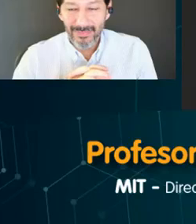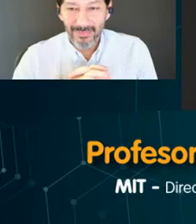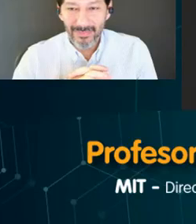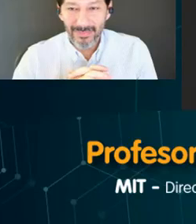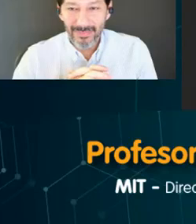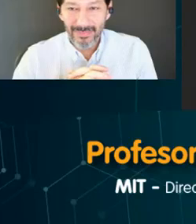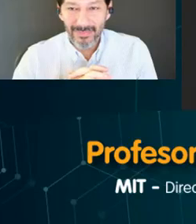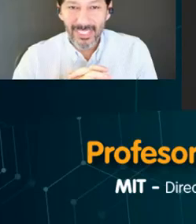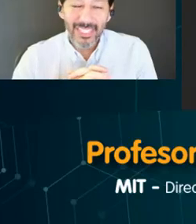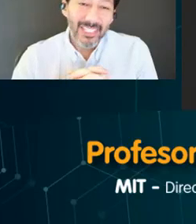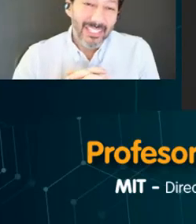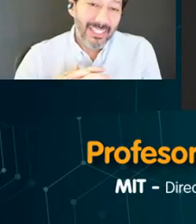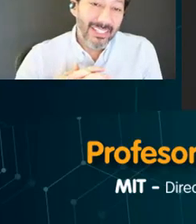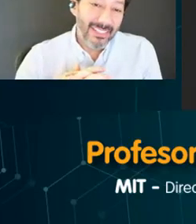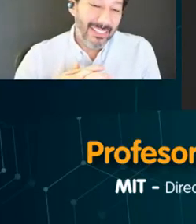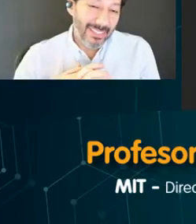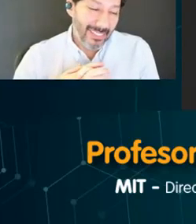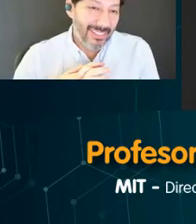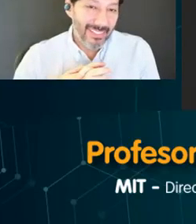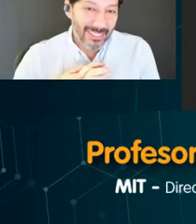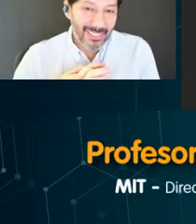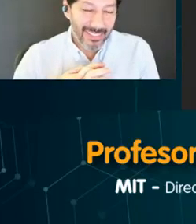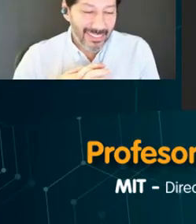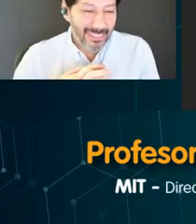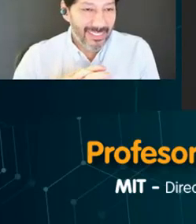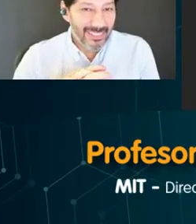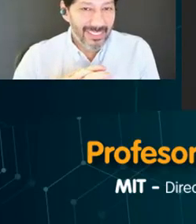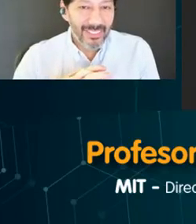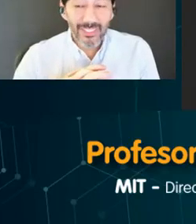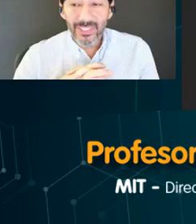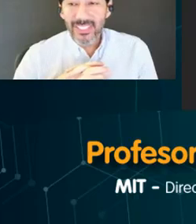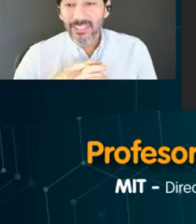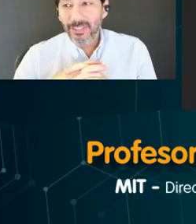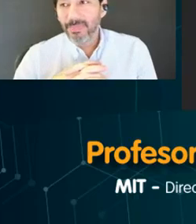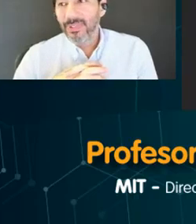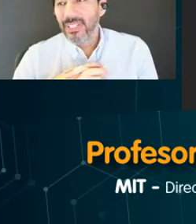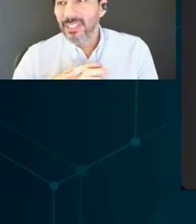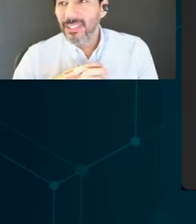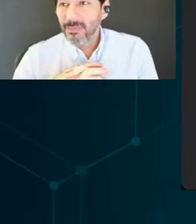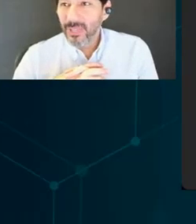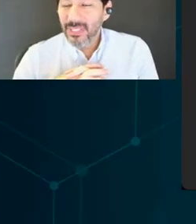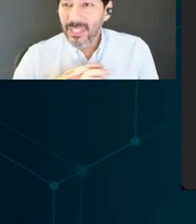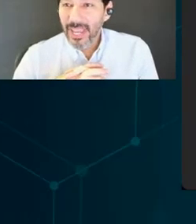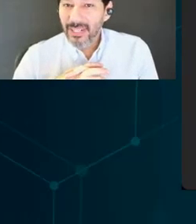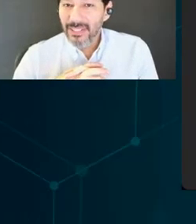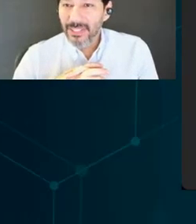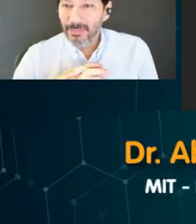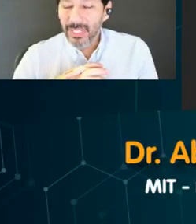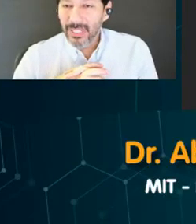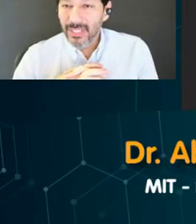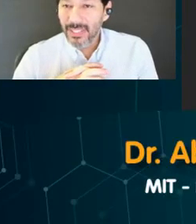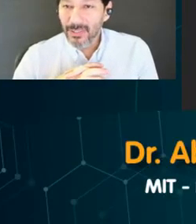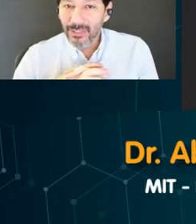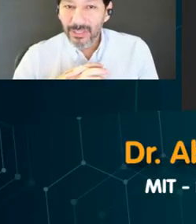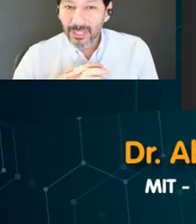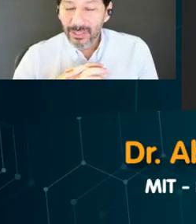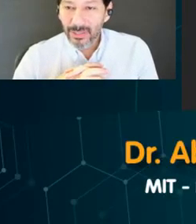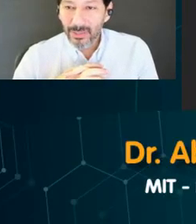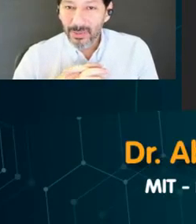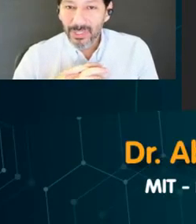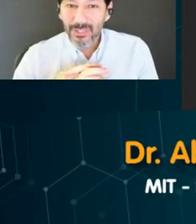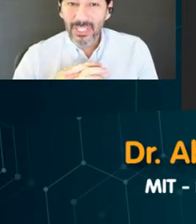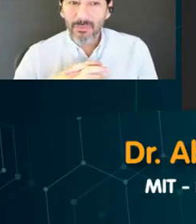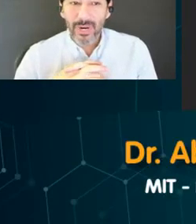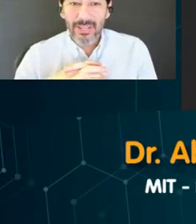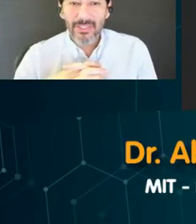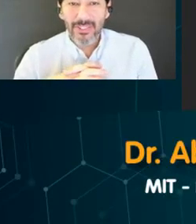have to navigate. So this was a good example. No, that's a great point. And in some ways standards, because